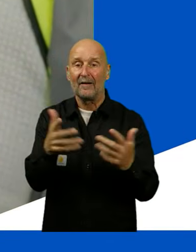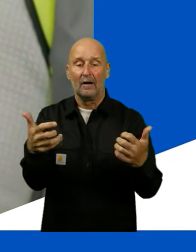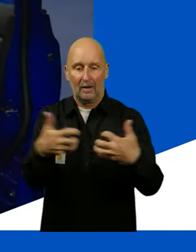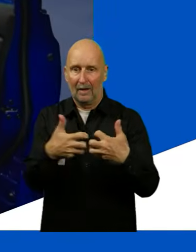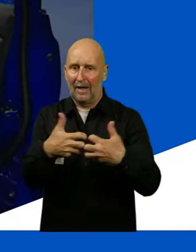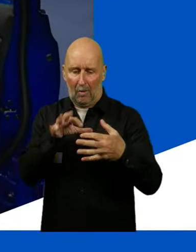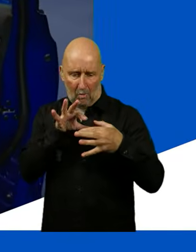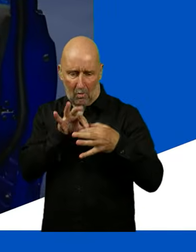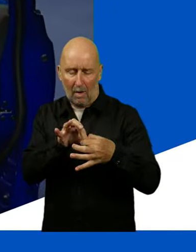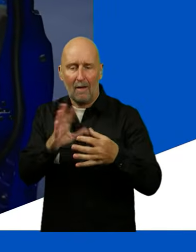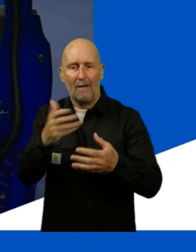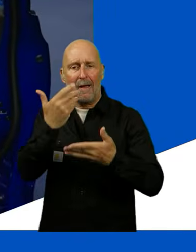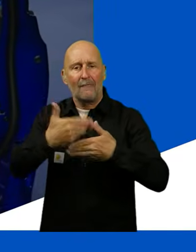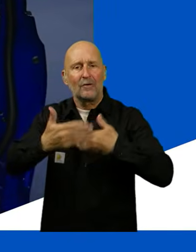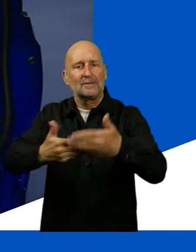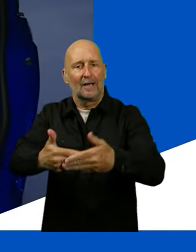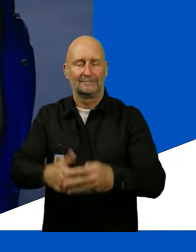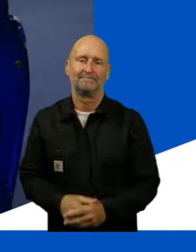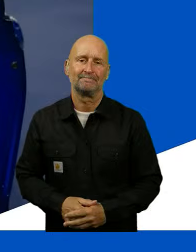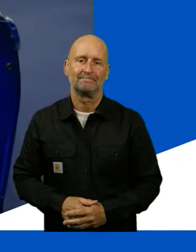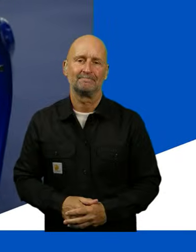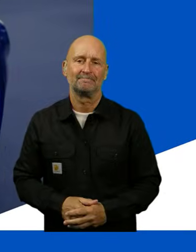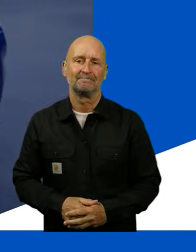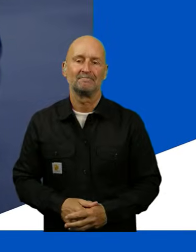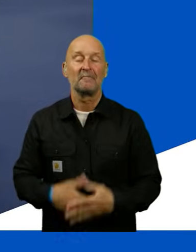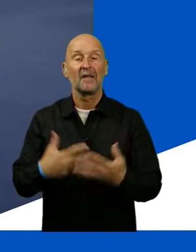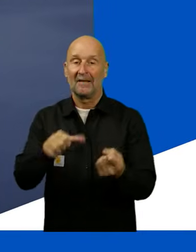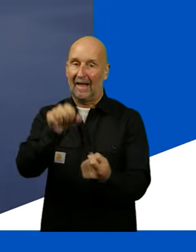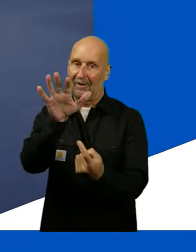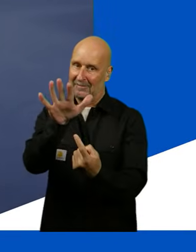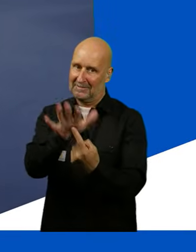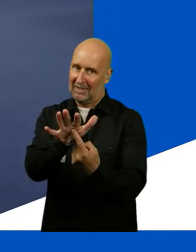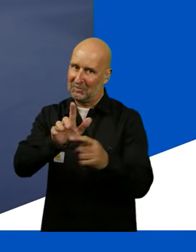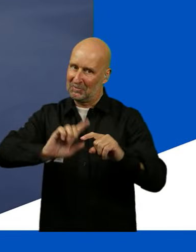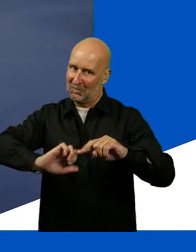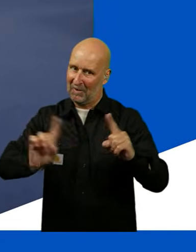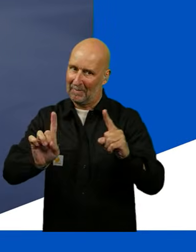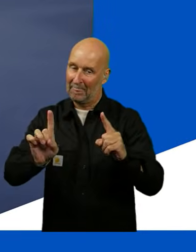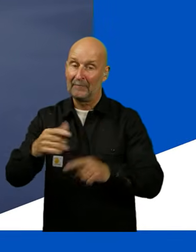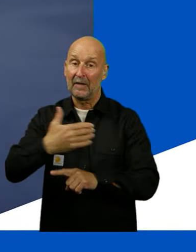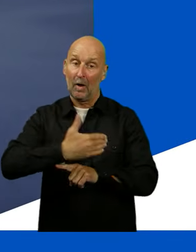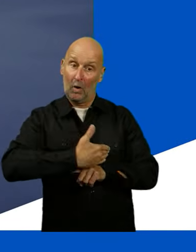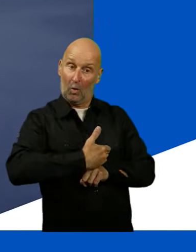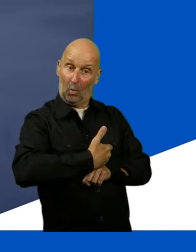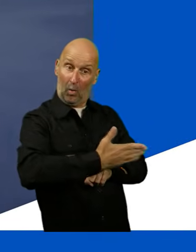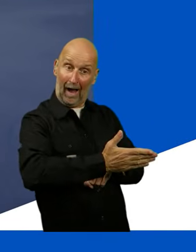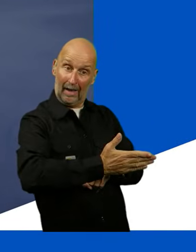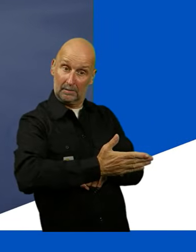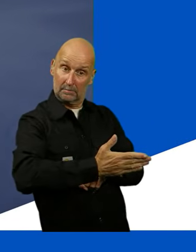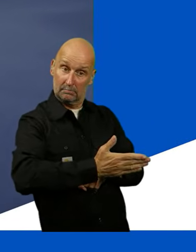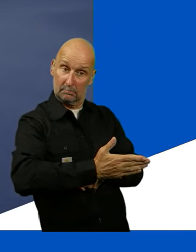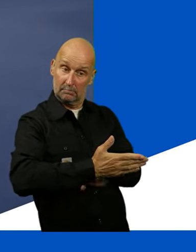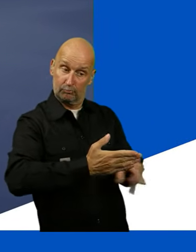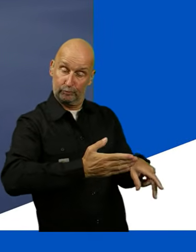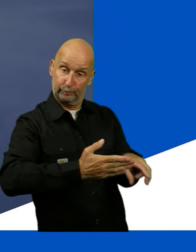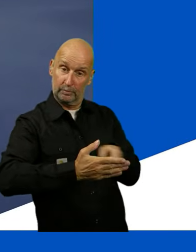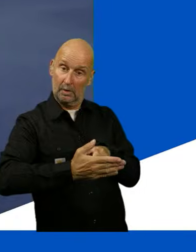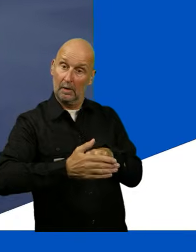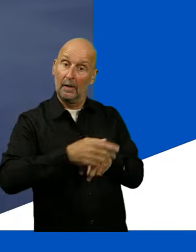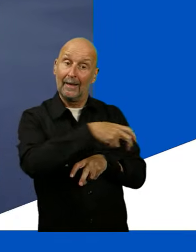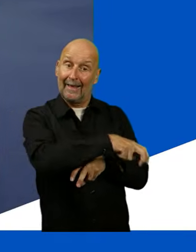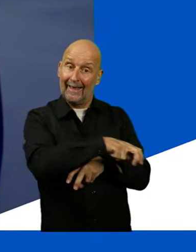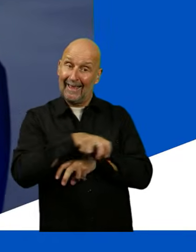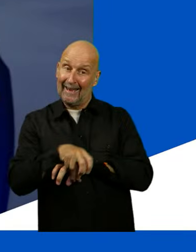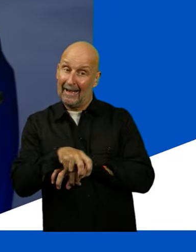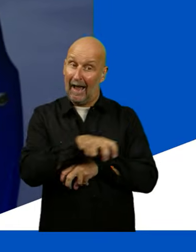to day. So let's take a look. Let's start with the essentials. Does the door open wide enough? Do you feel comfortable